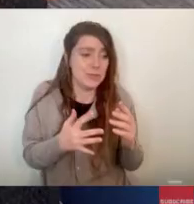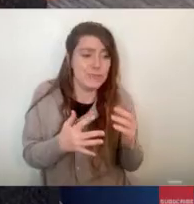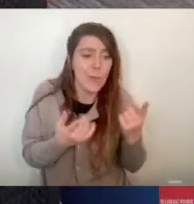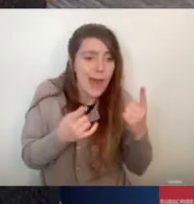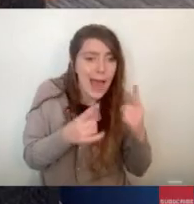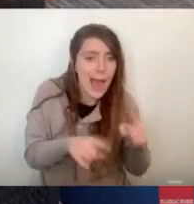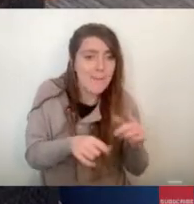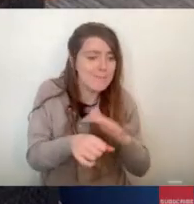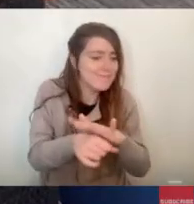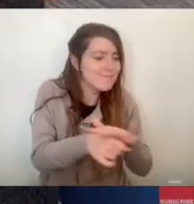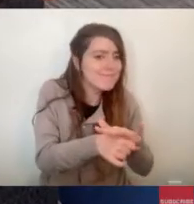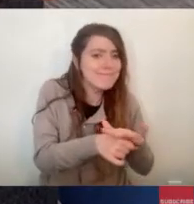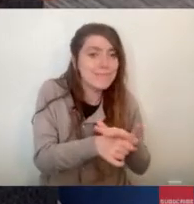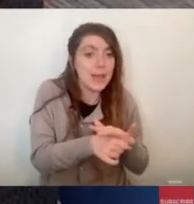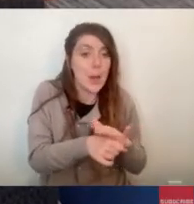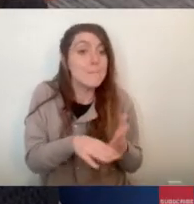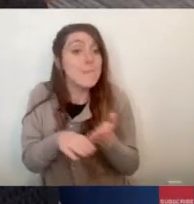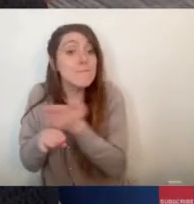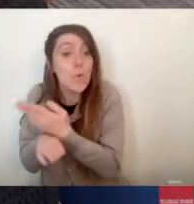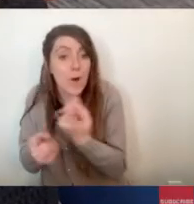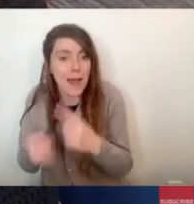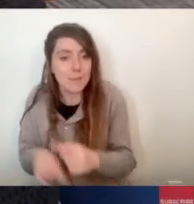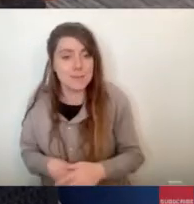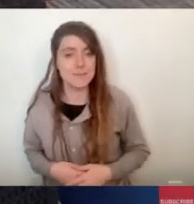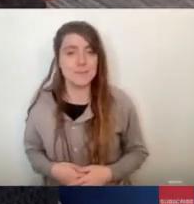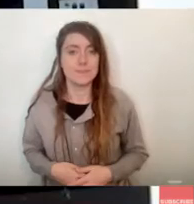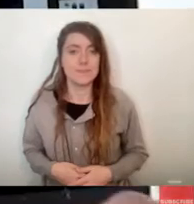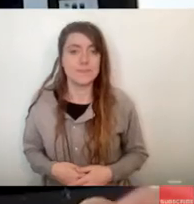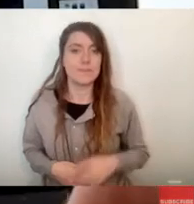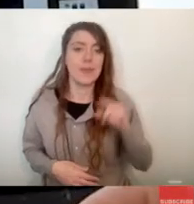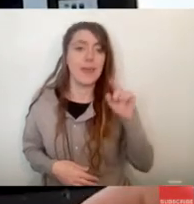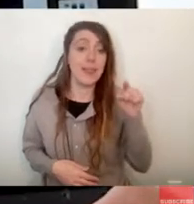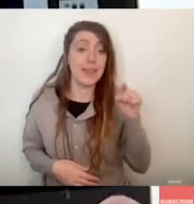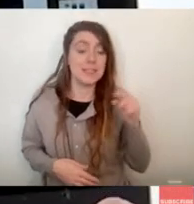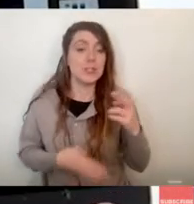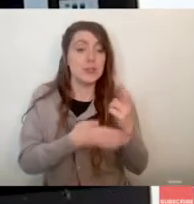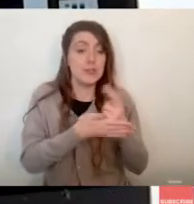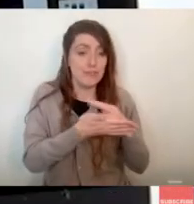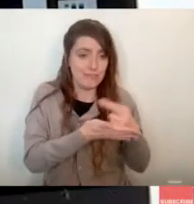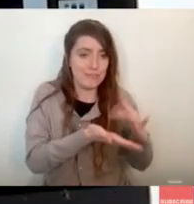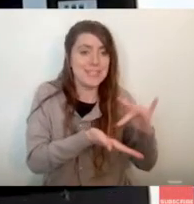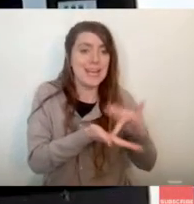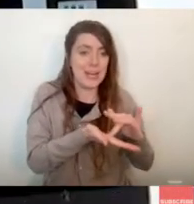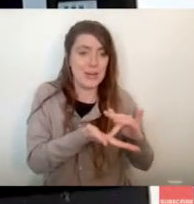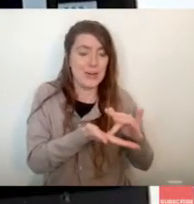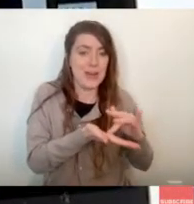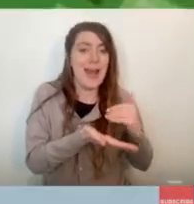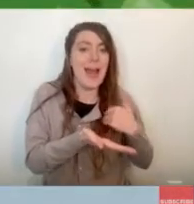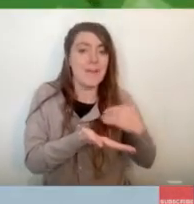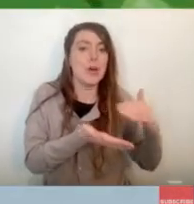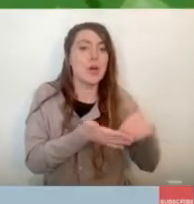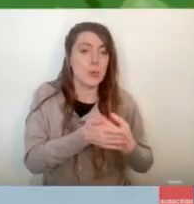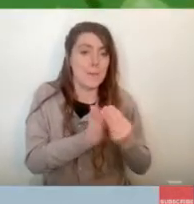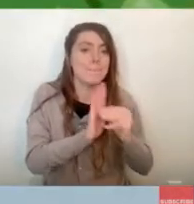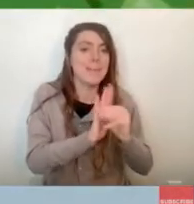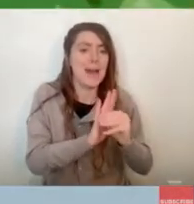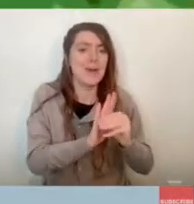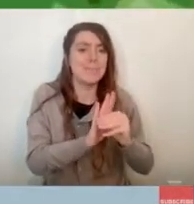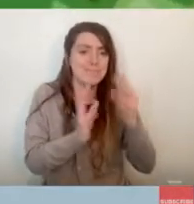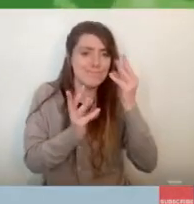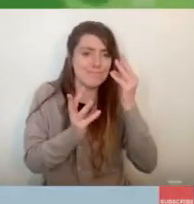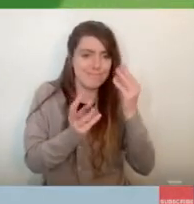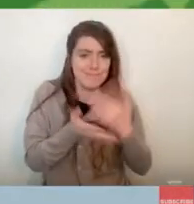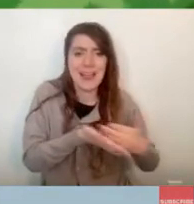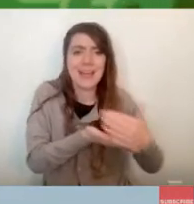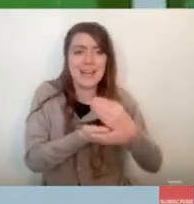the European Center for Medium-Range Weather Forecasts has developed a new model that takes into account a variety of factors to